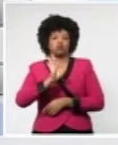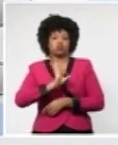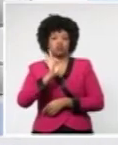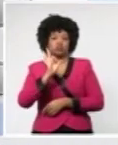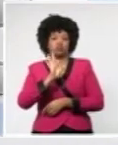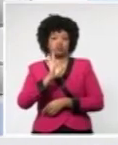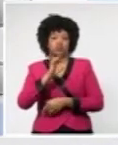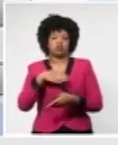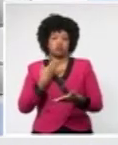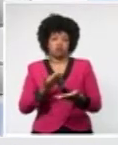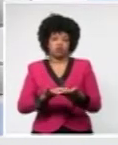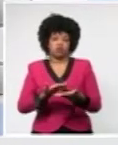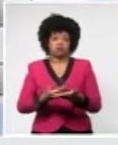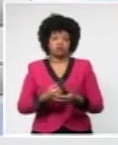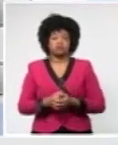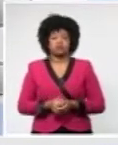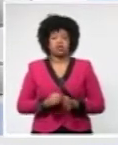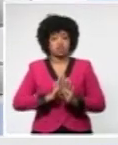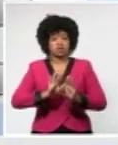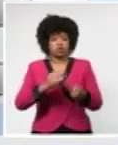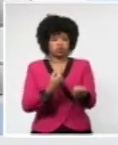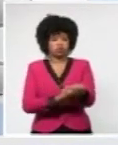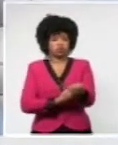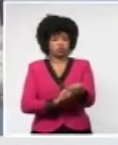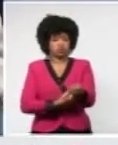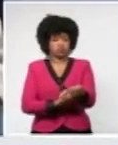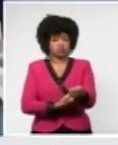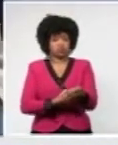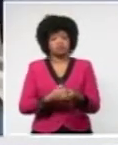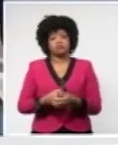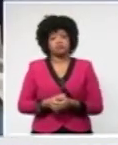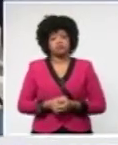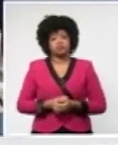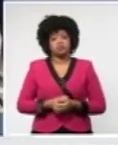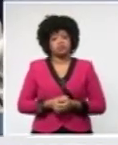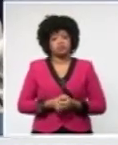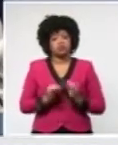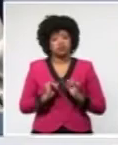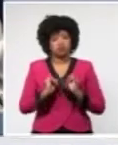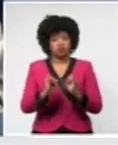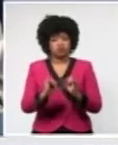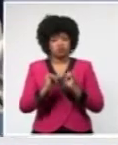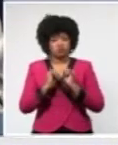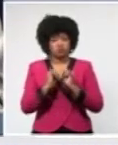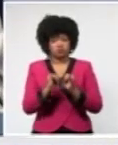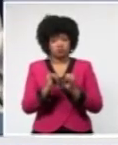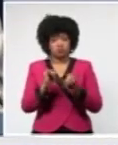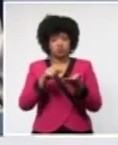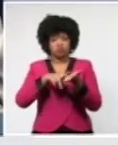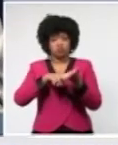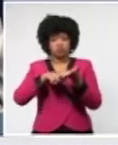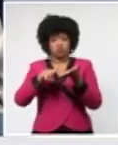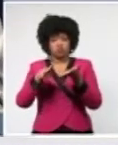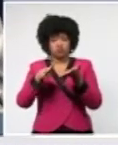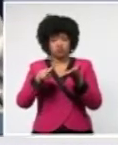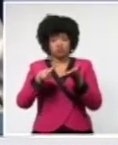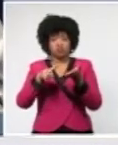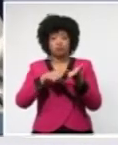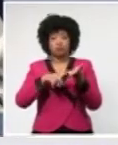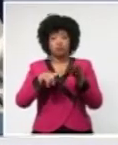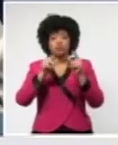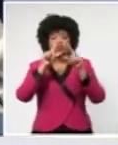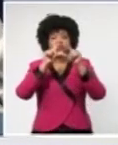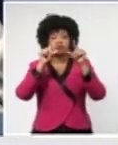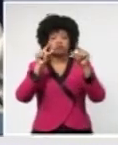samples. As it has become customary, we inform that all provinces